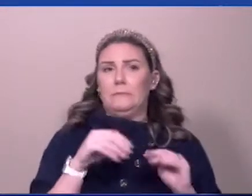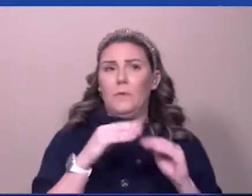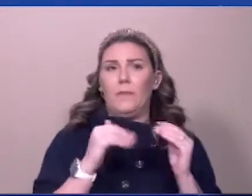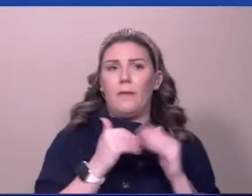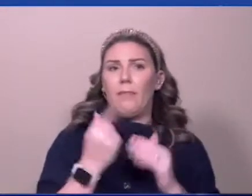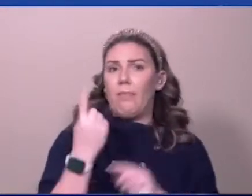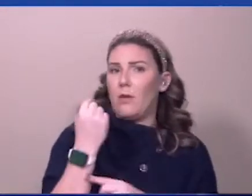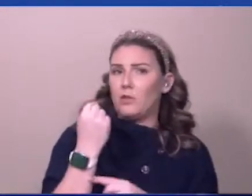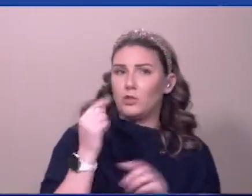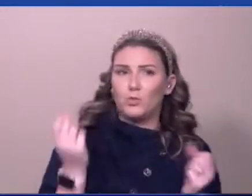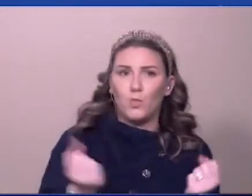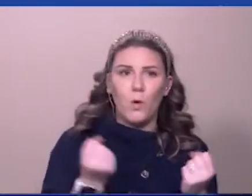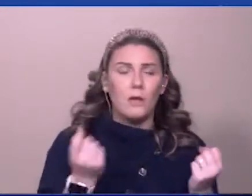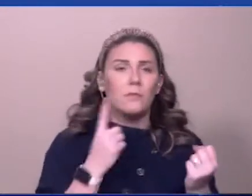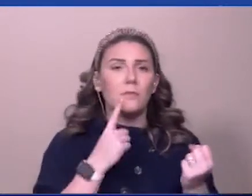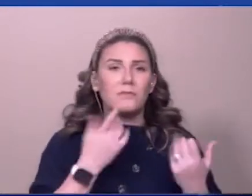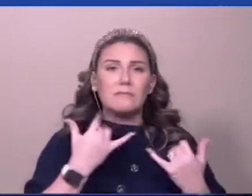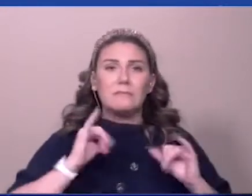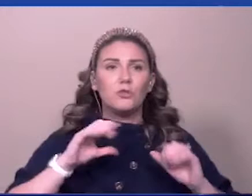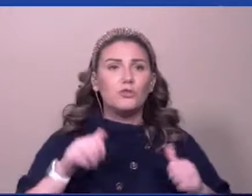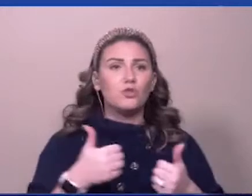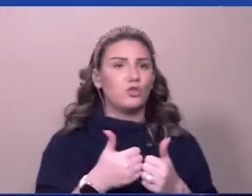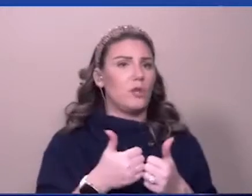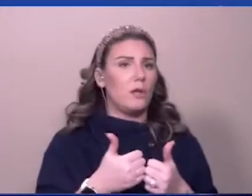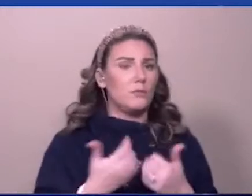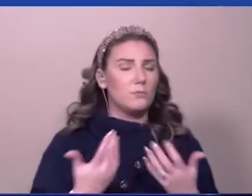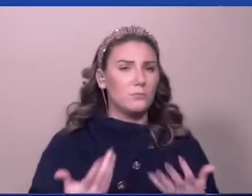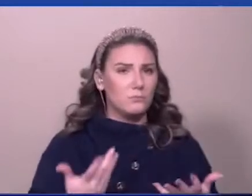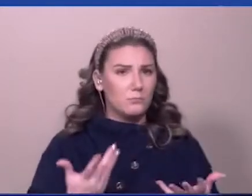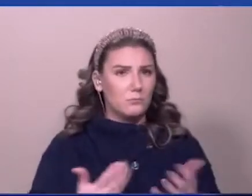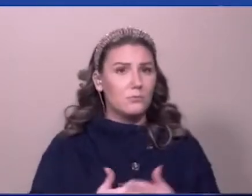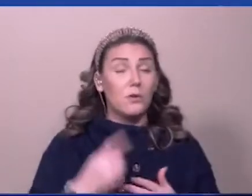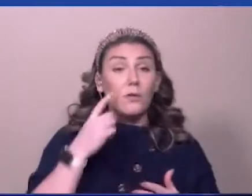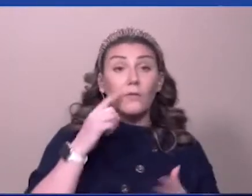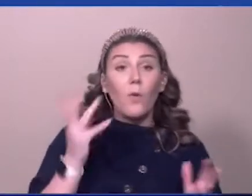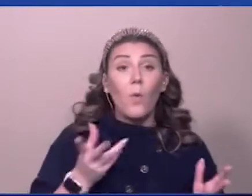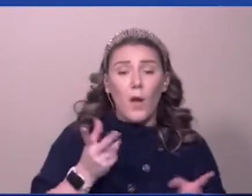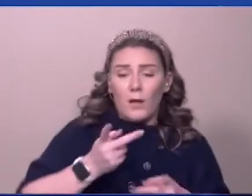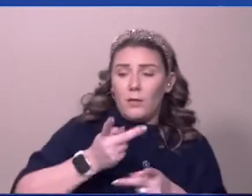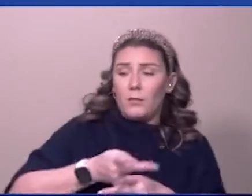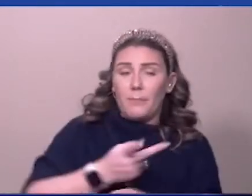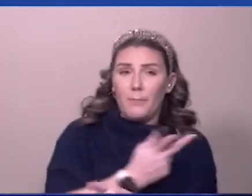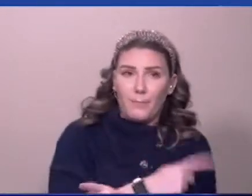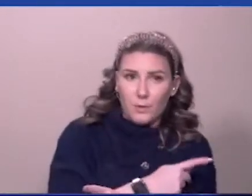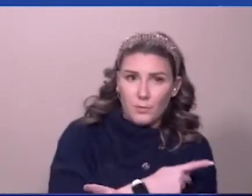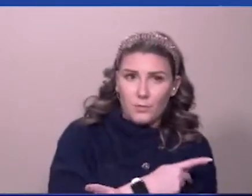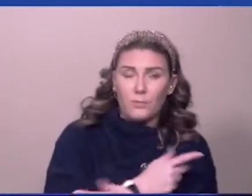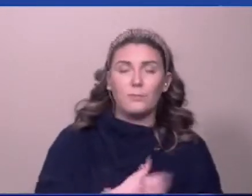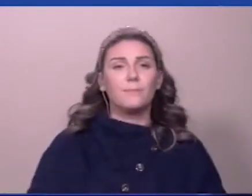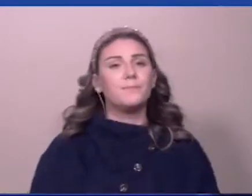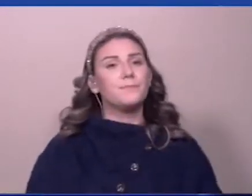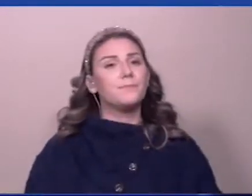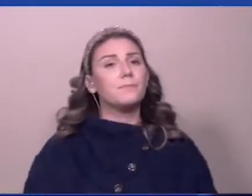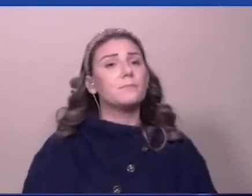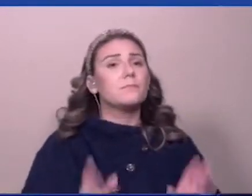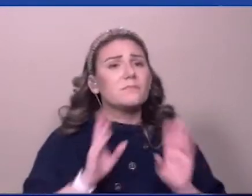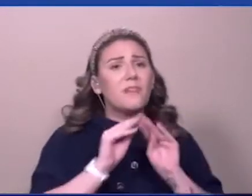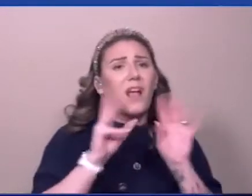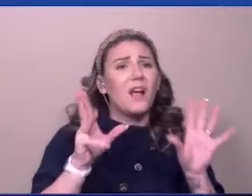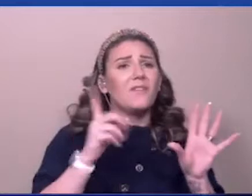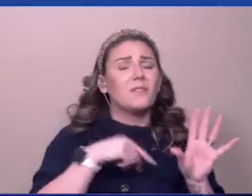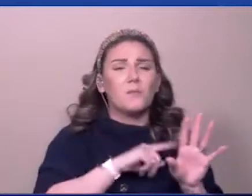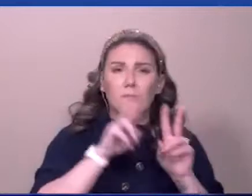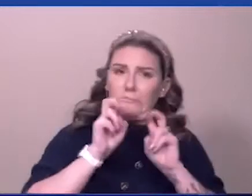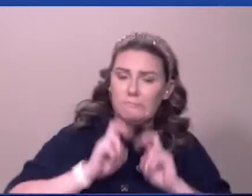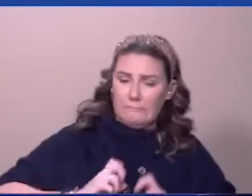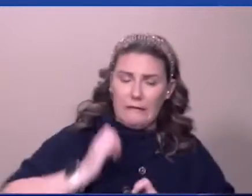still are challenged with being able to take care of the patients. Obviously, we assess every day,